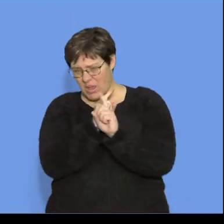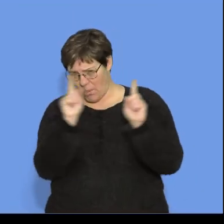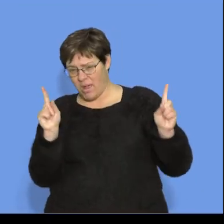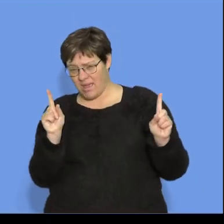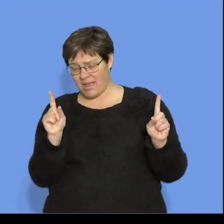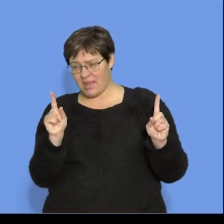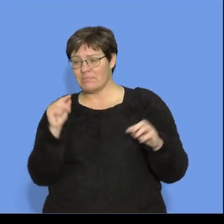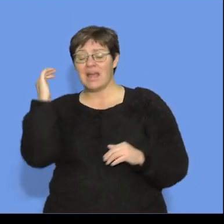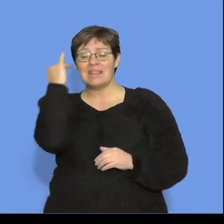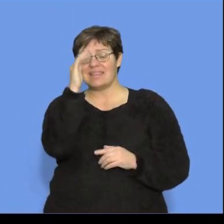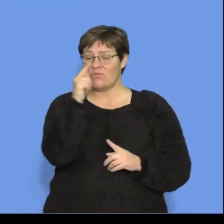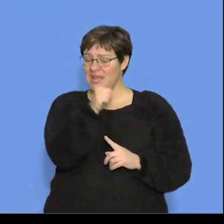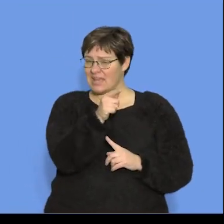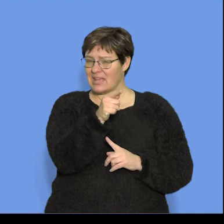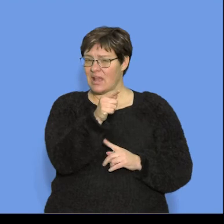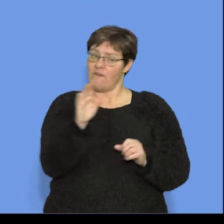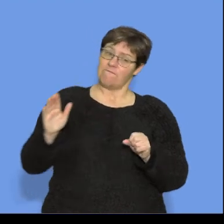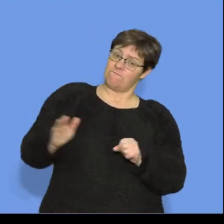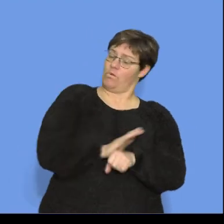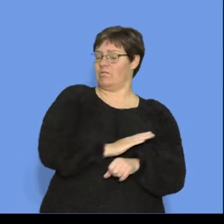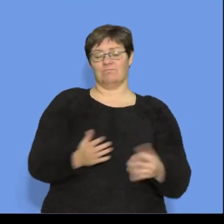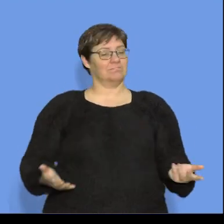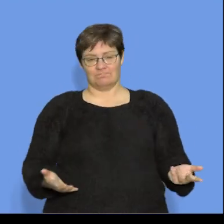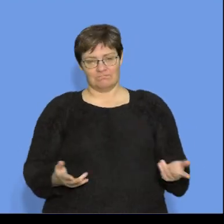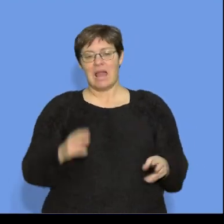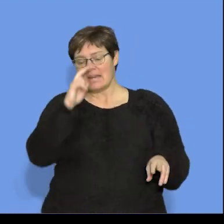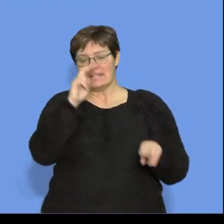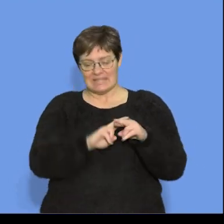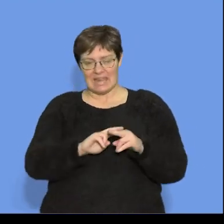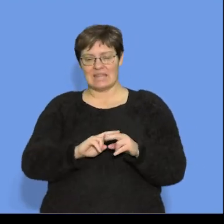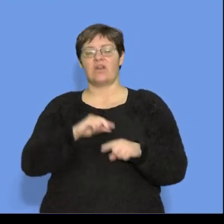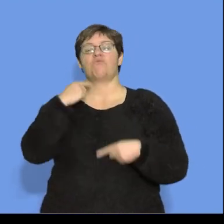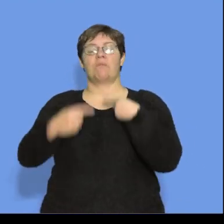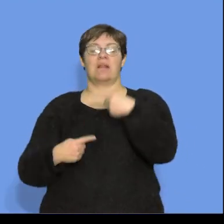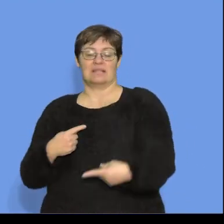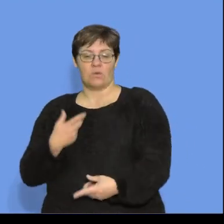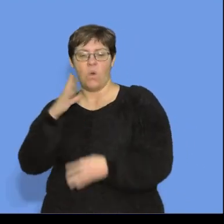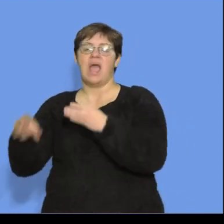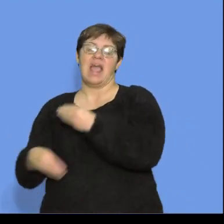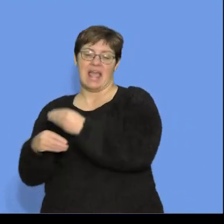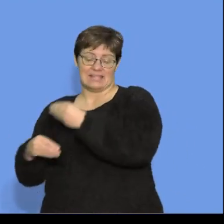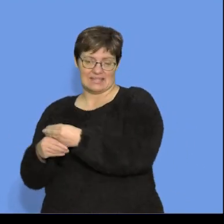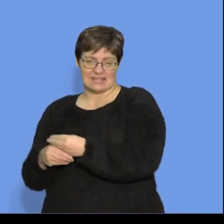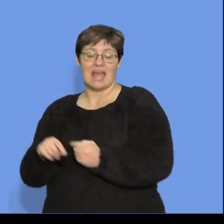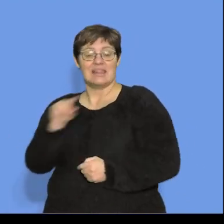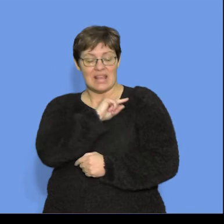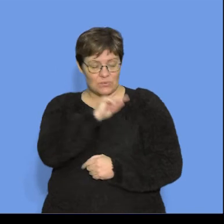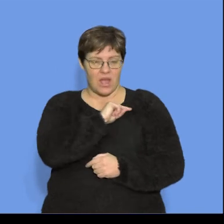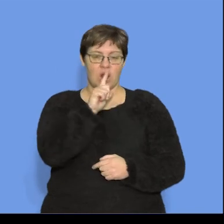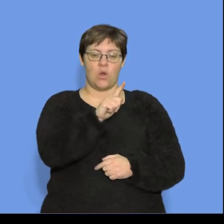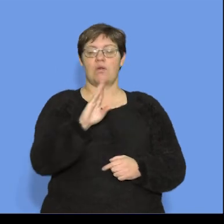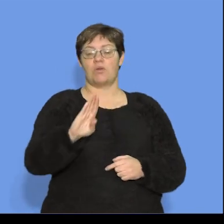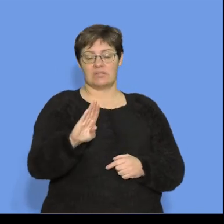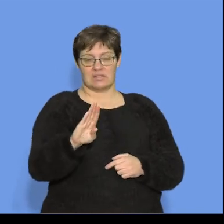that this theory isn't complete. It needed to be replaced or added to. And so Lowry-Bronsted came